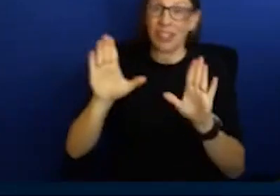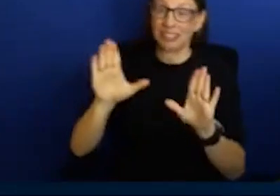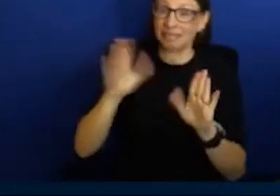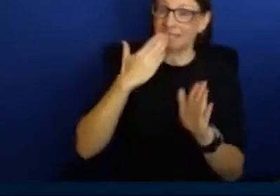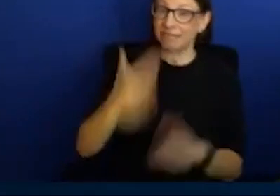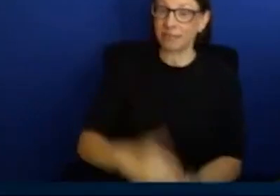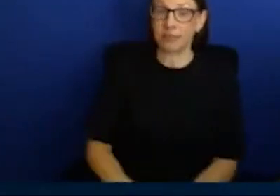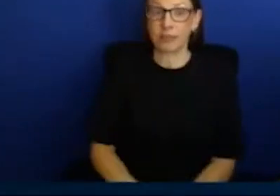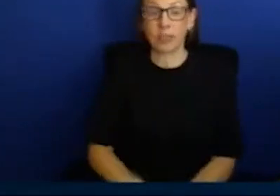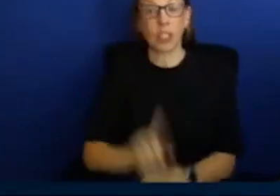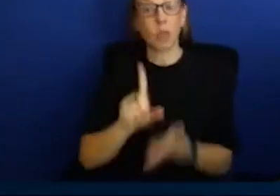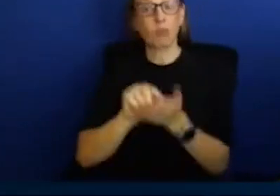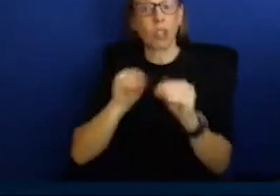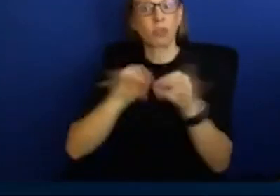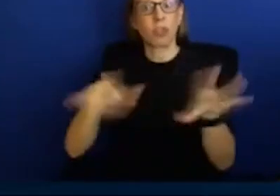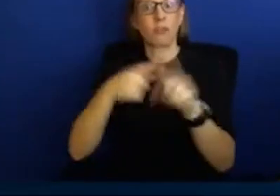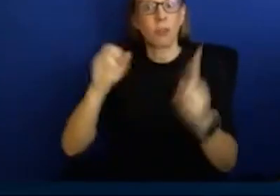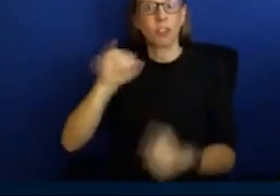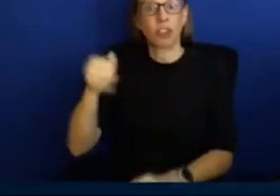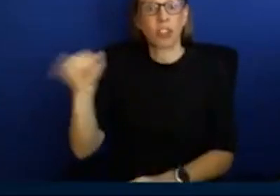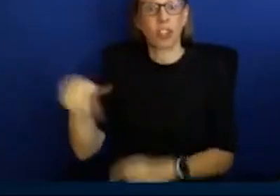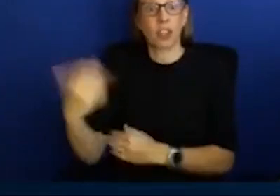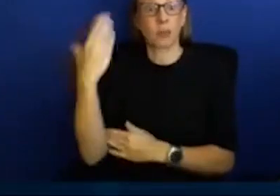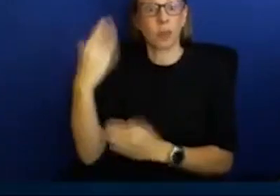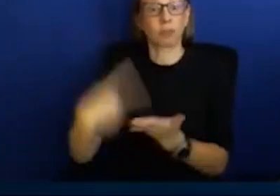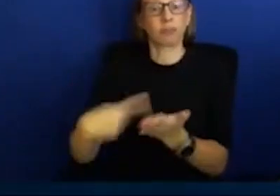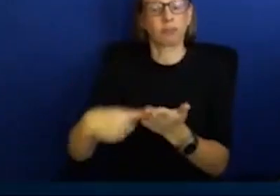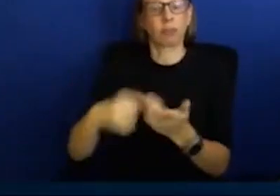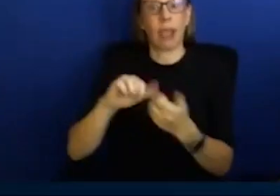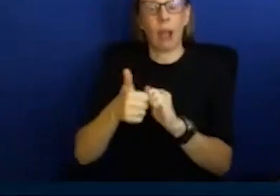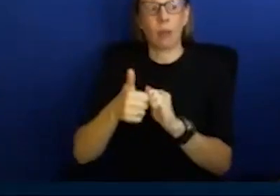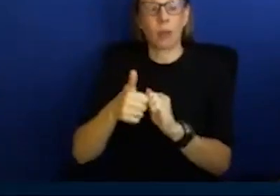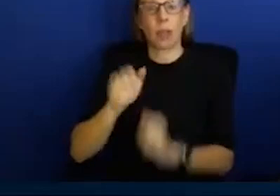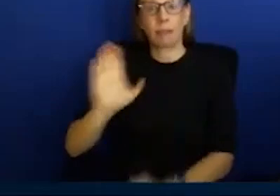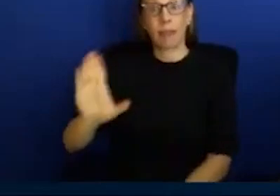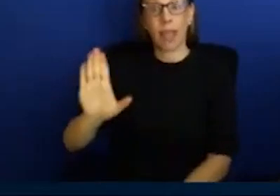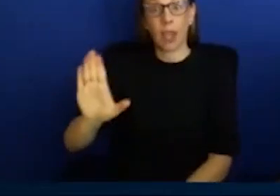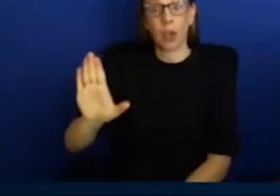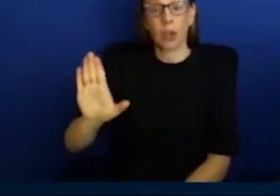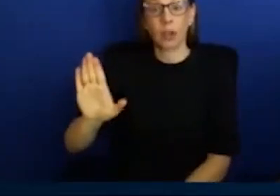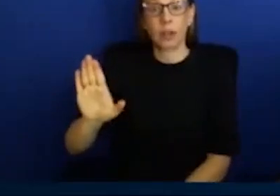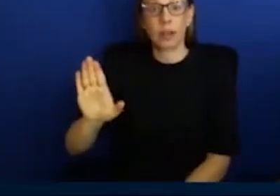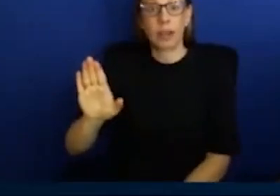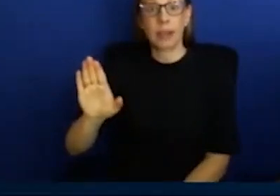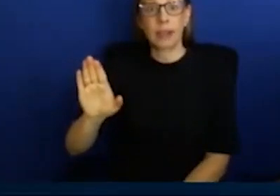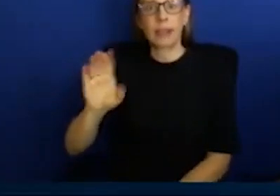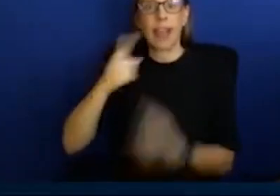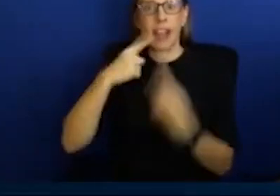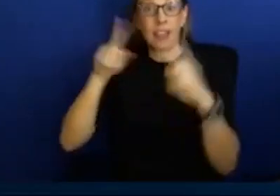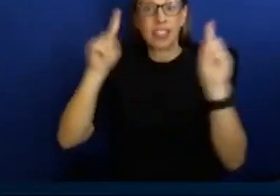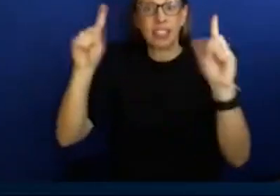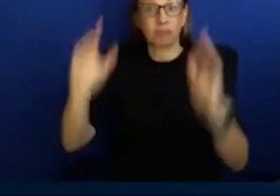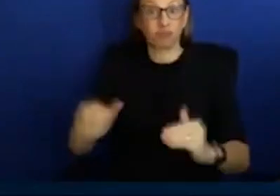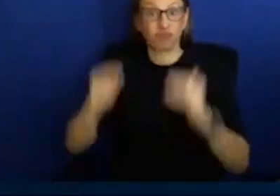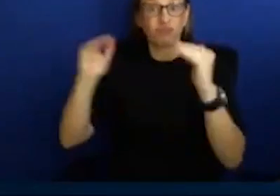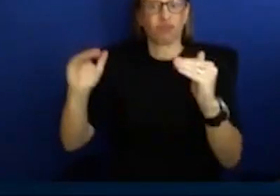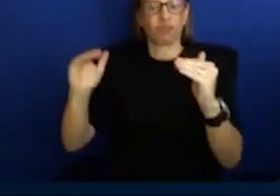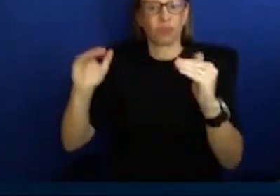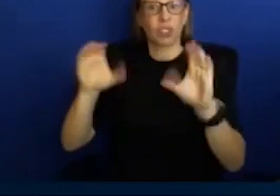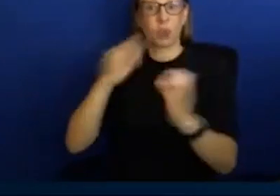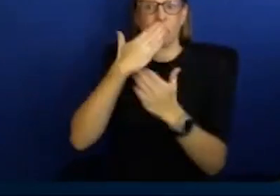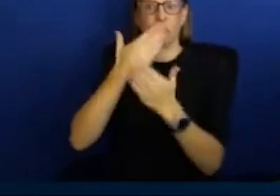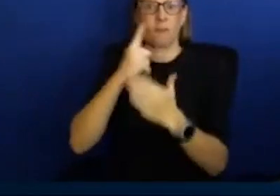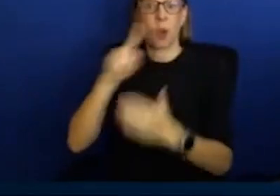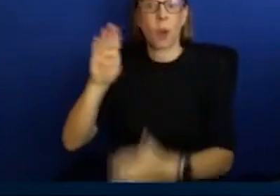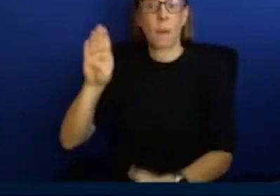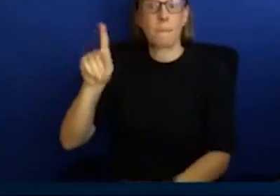got some press releases from J&J this morning talking about how their efficacy is up and good for booster shots with